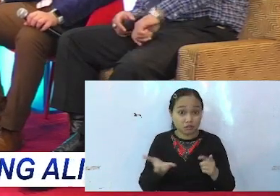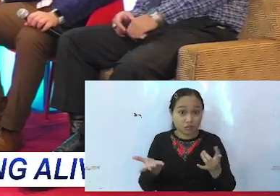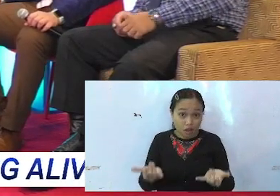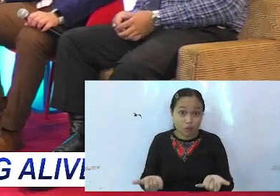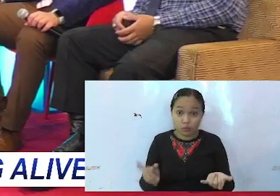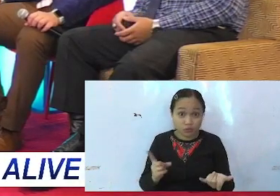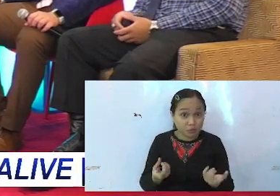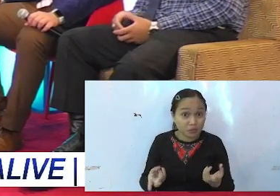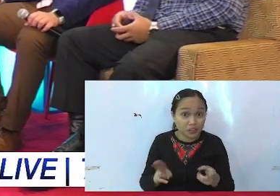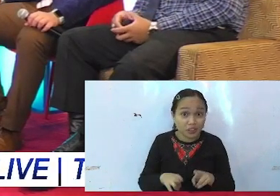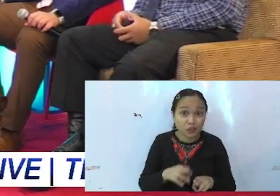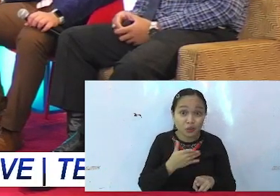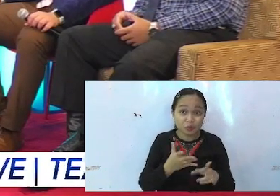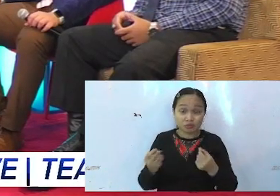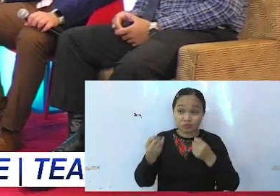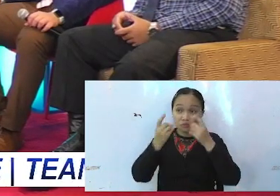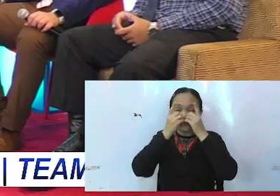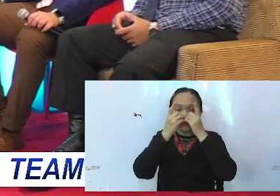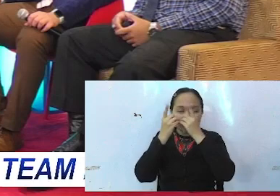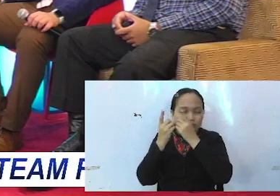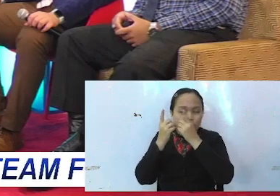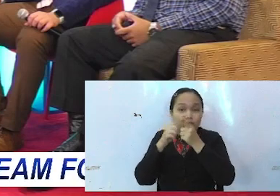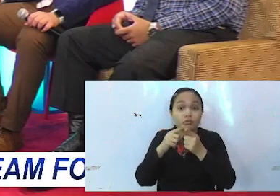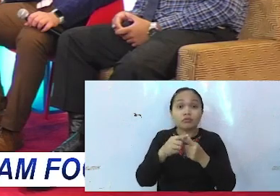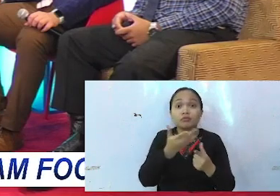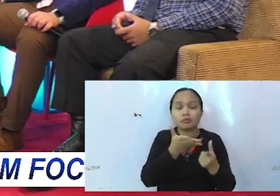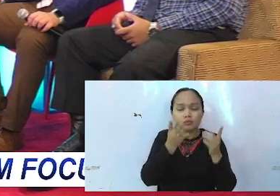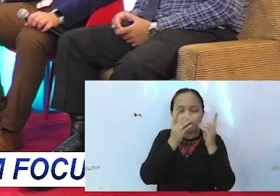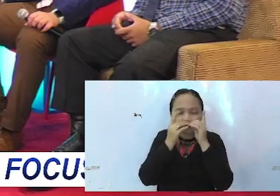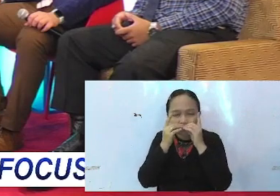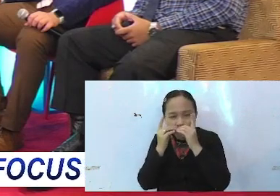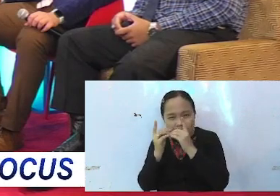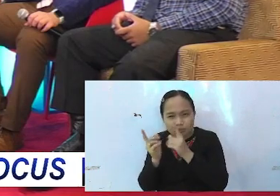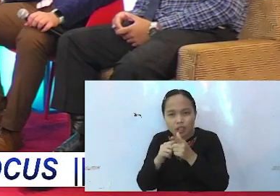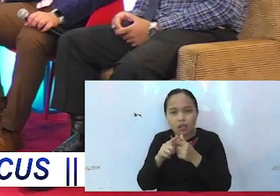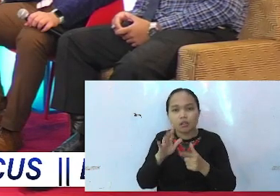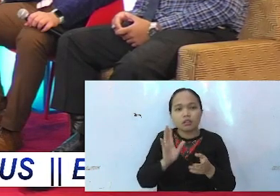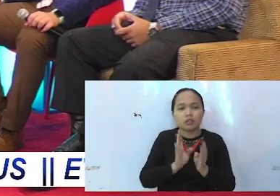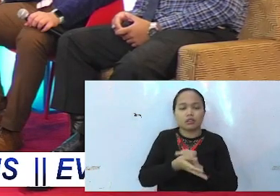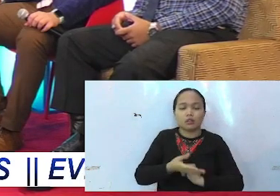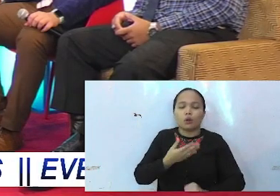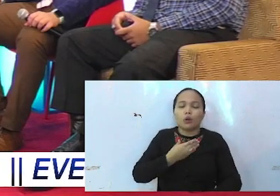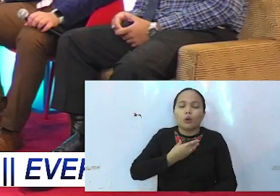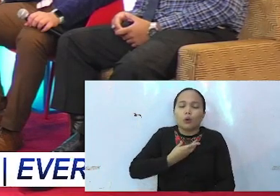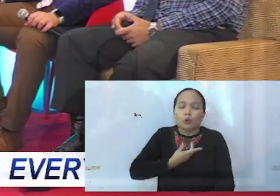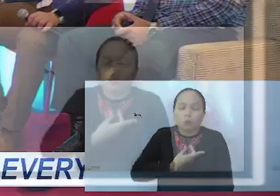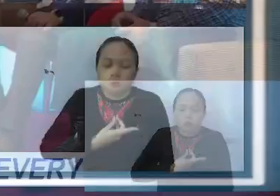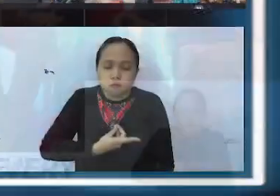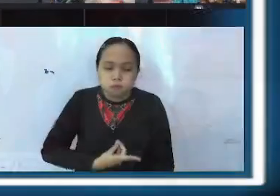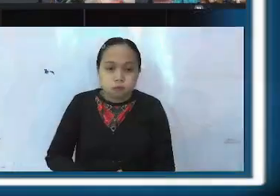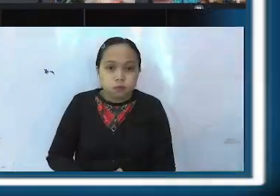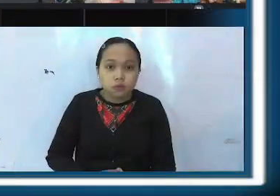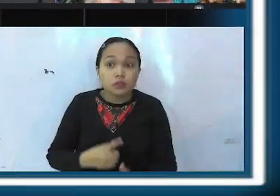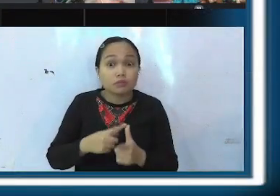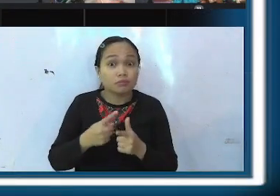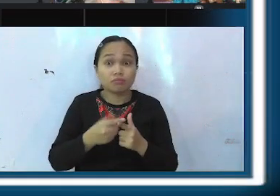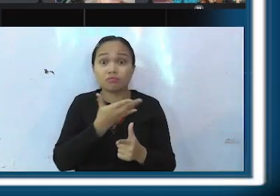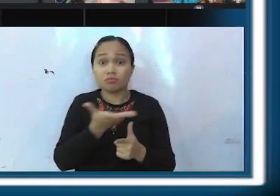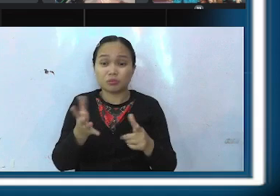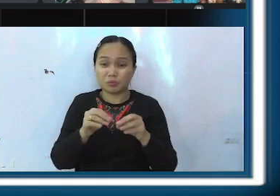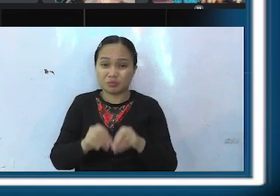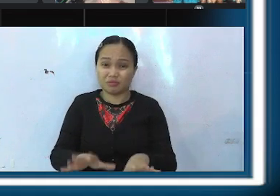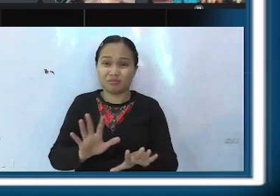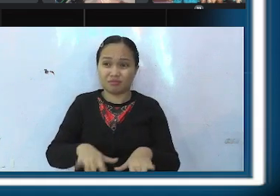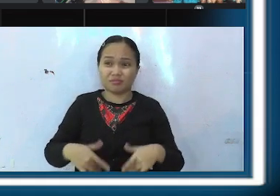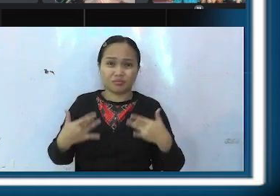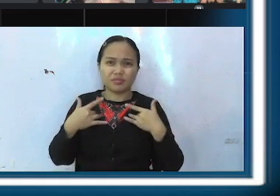drugs. And guess what? When you do drugs, you end up being depressed. And it starts to destroy your life. And then you know what? Then you're